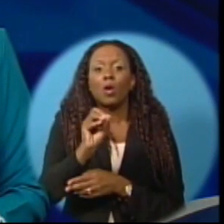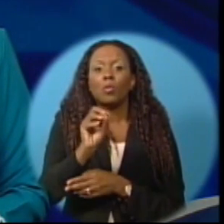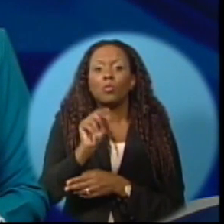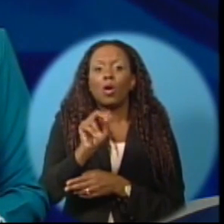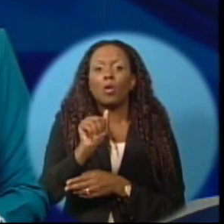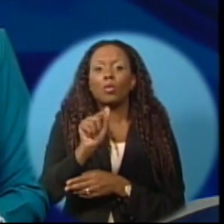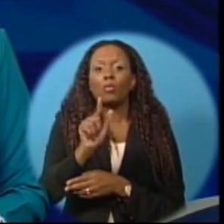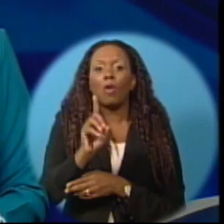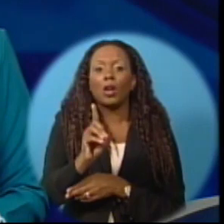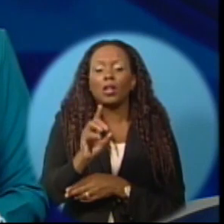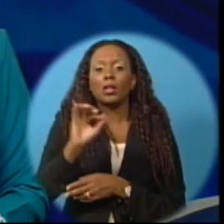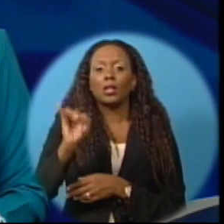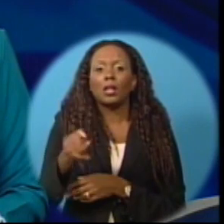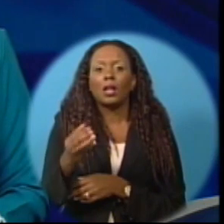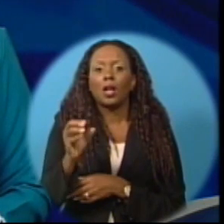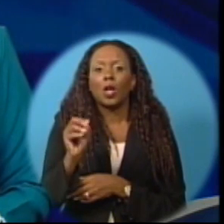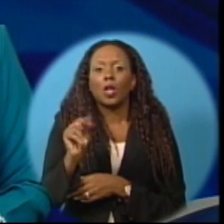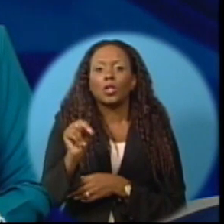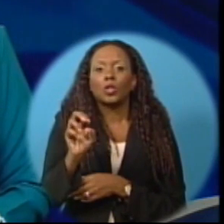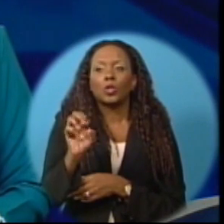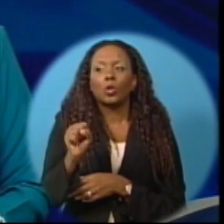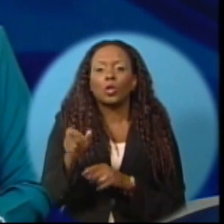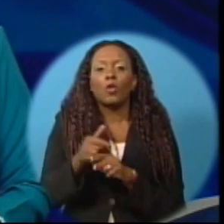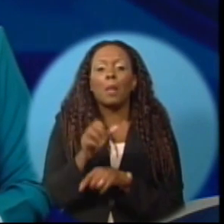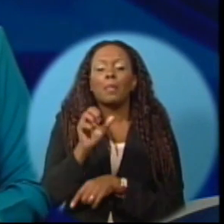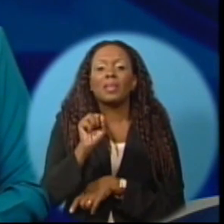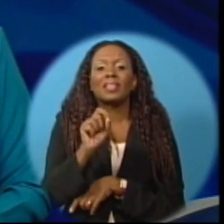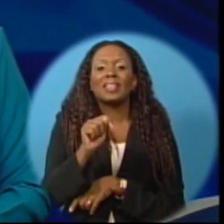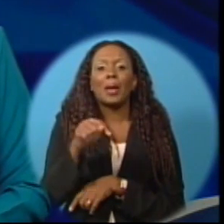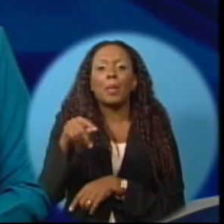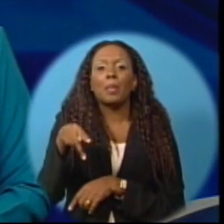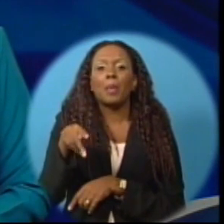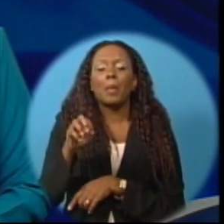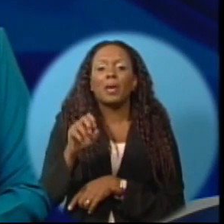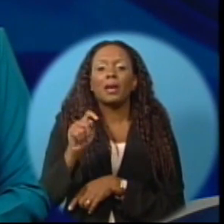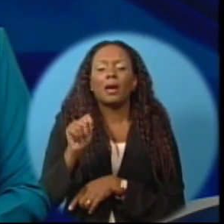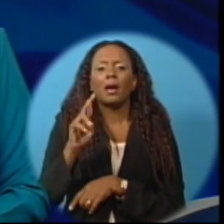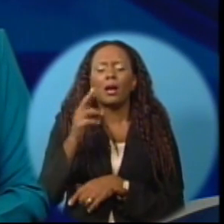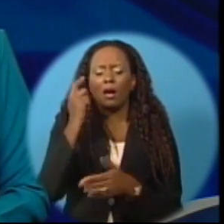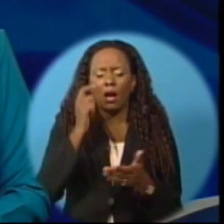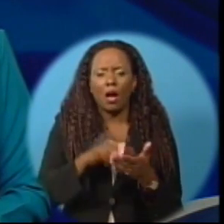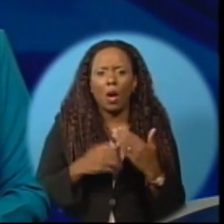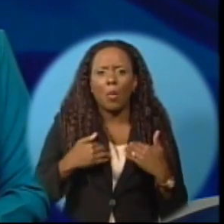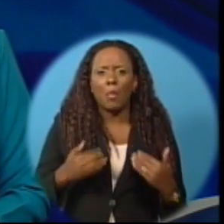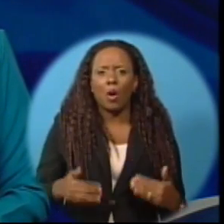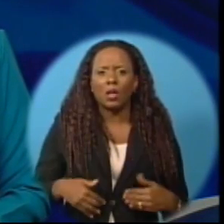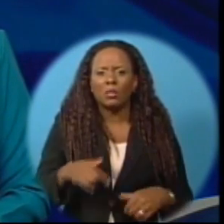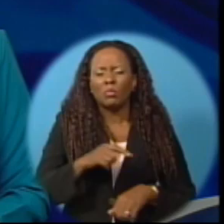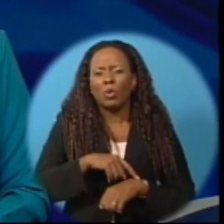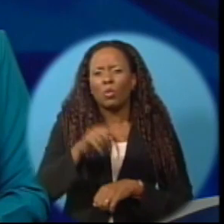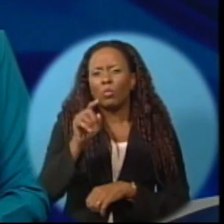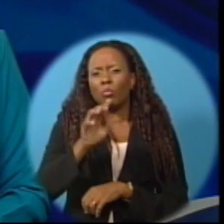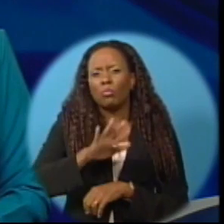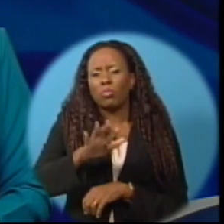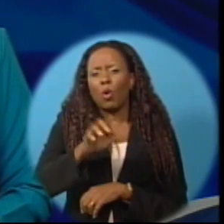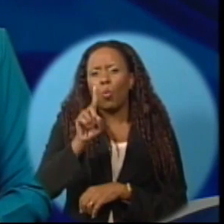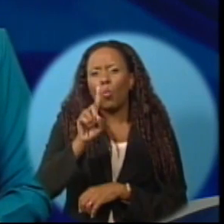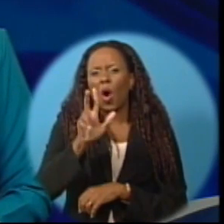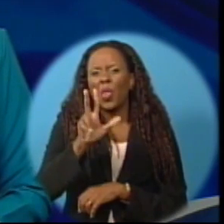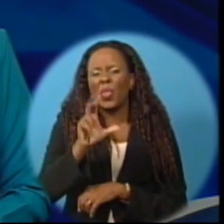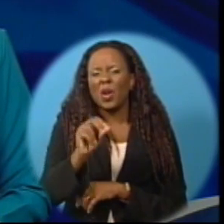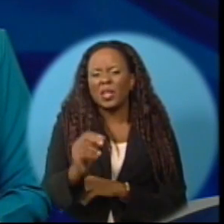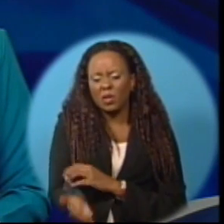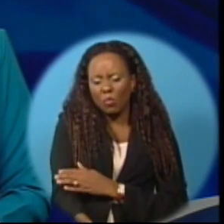Jones of Speightstown in St. Peter. Police say Jones's body was discovered around 1:30 on Saturday morning by